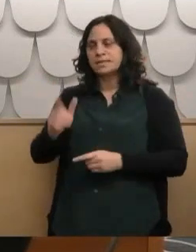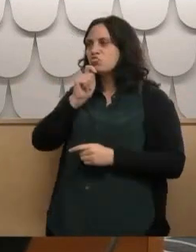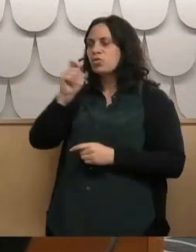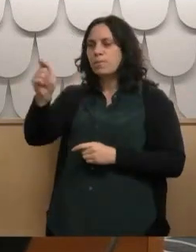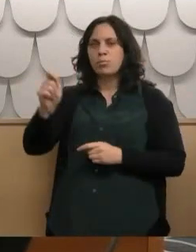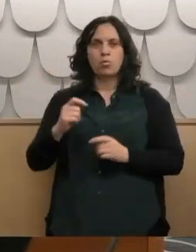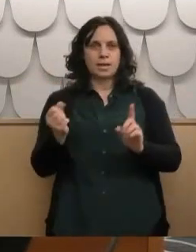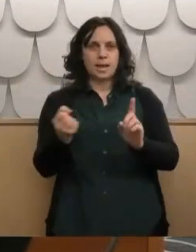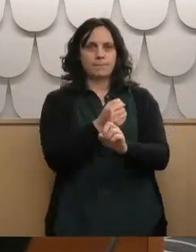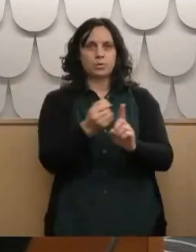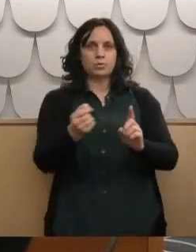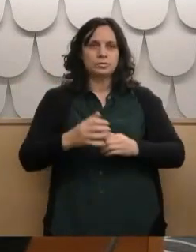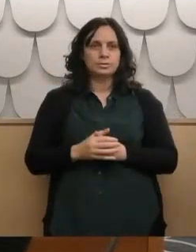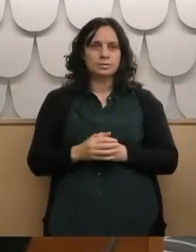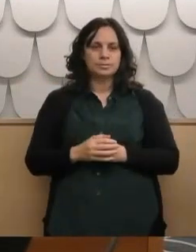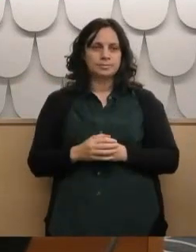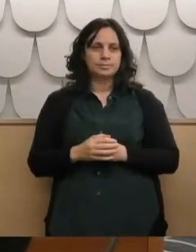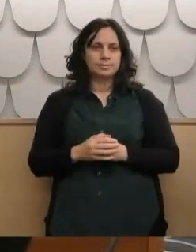abuse.